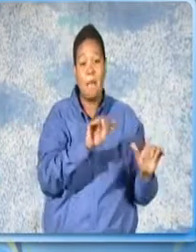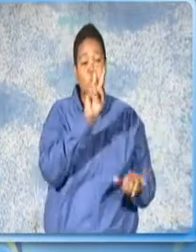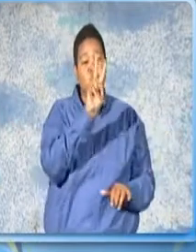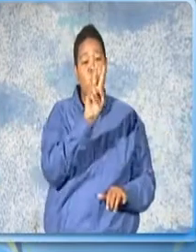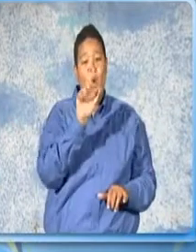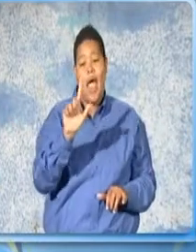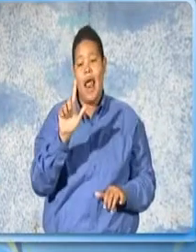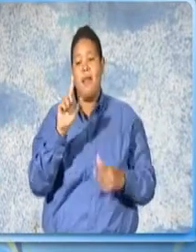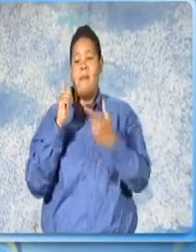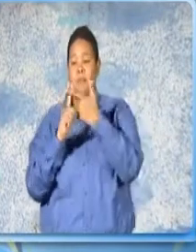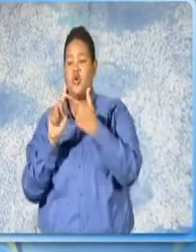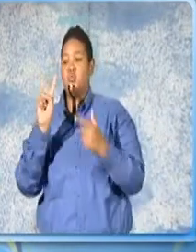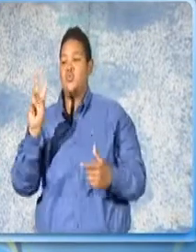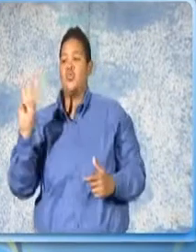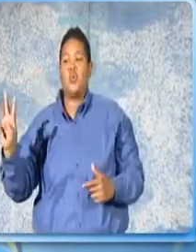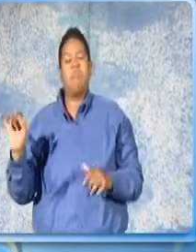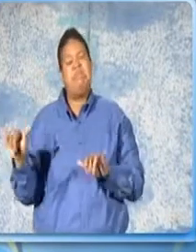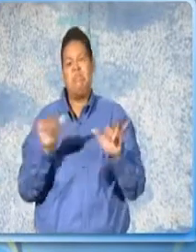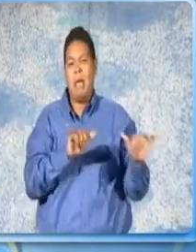plus 2W.